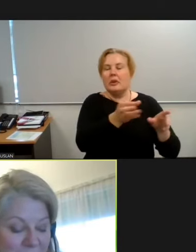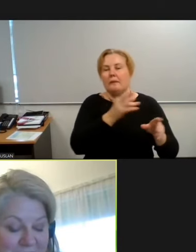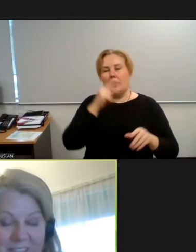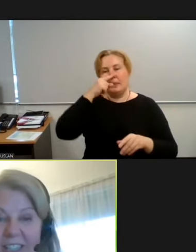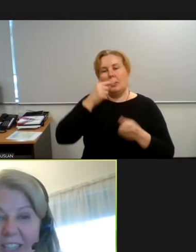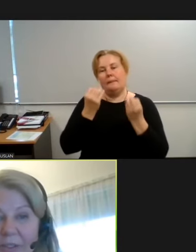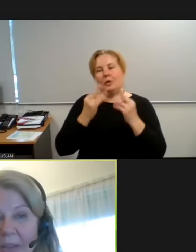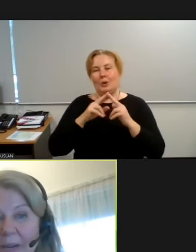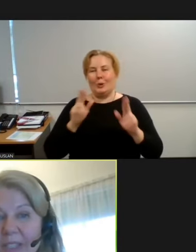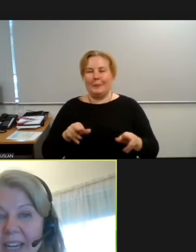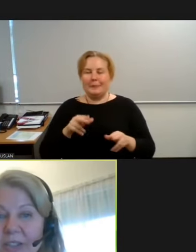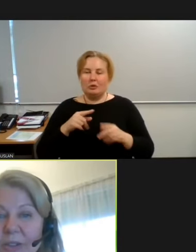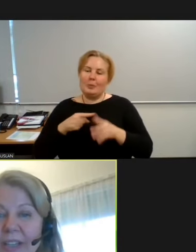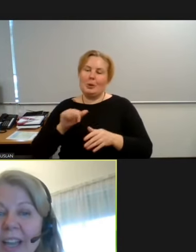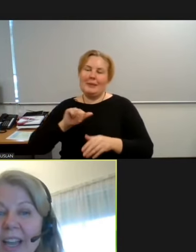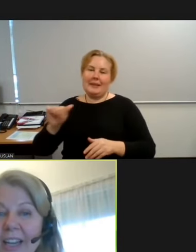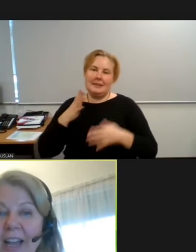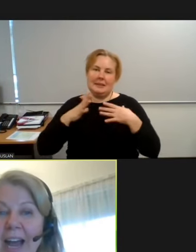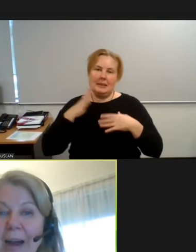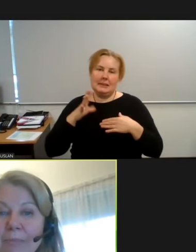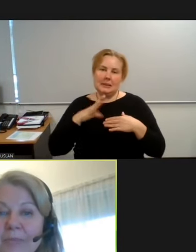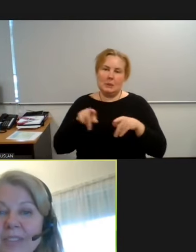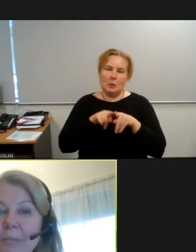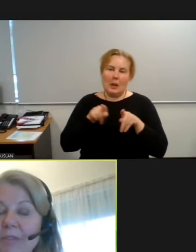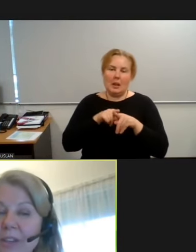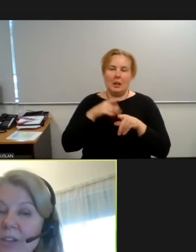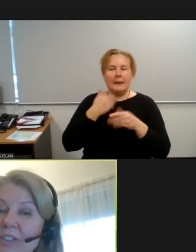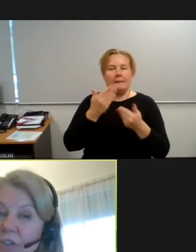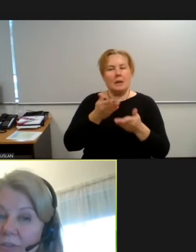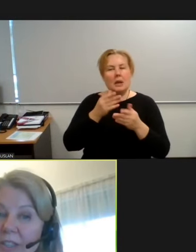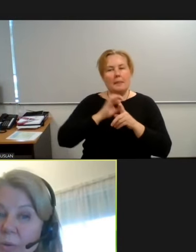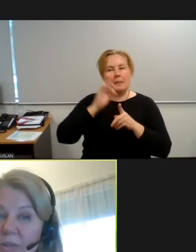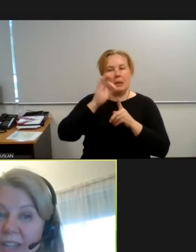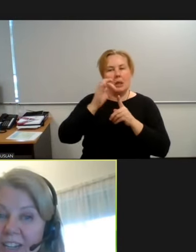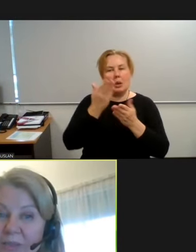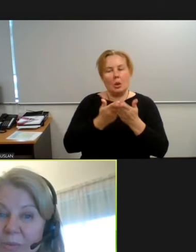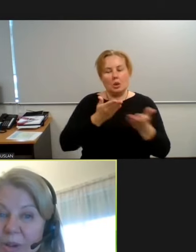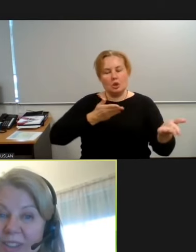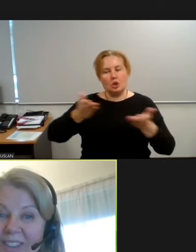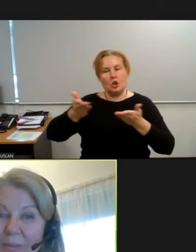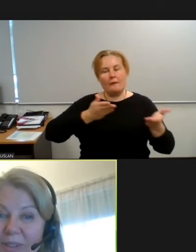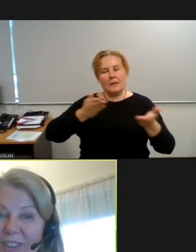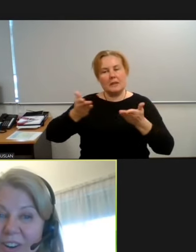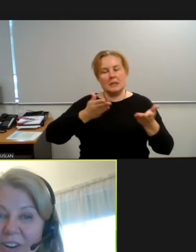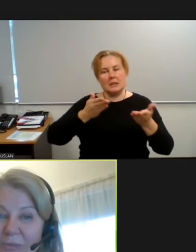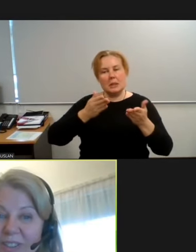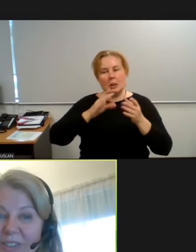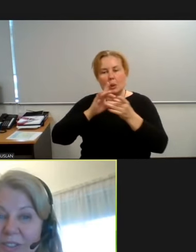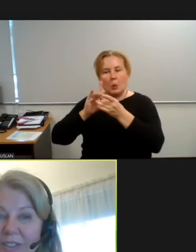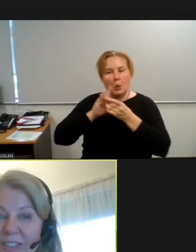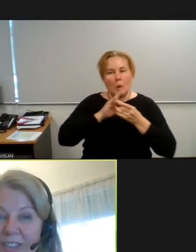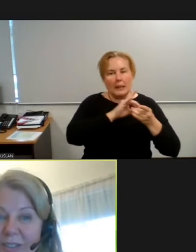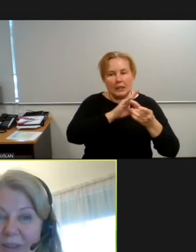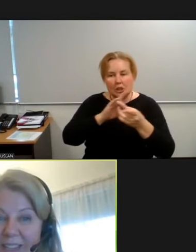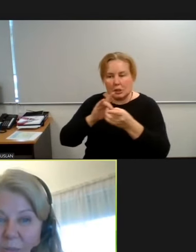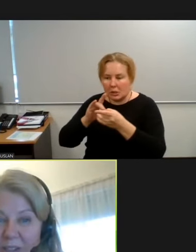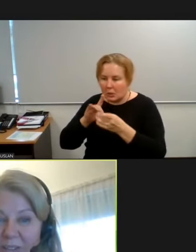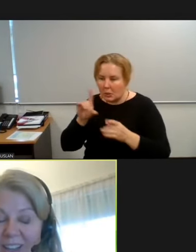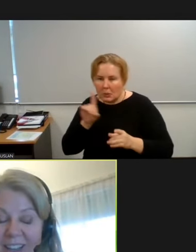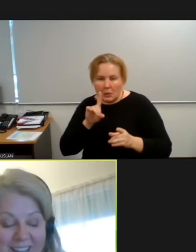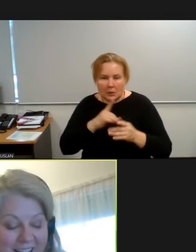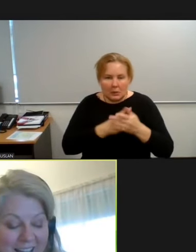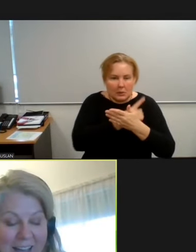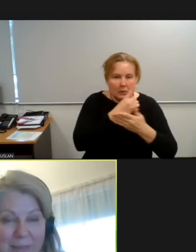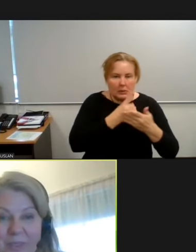And I would also just like to give you an update on in some of the service coordination work that's happened in the homelessness service system as